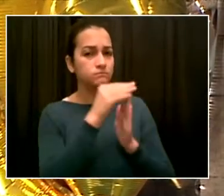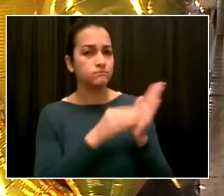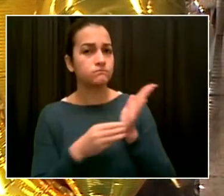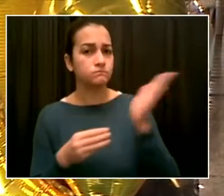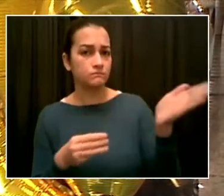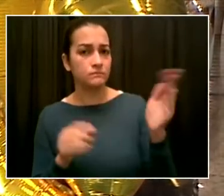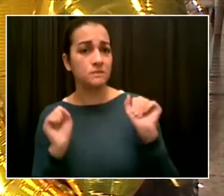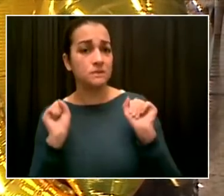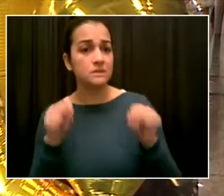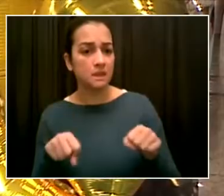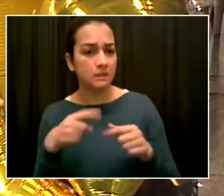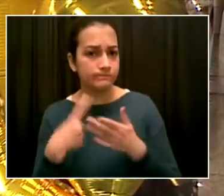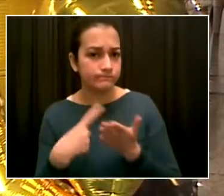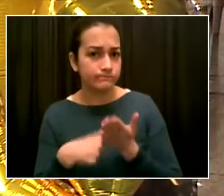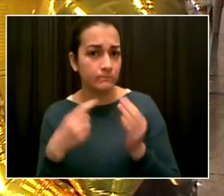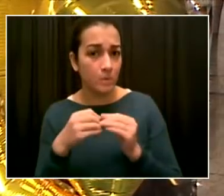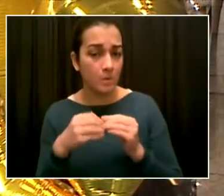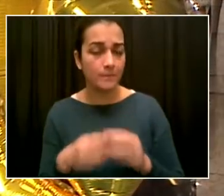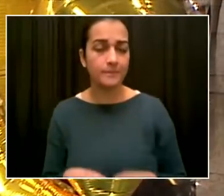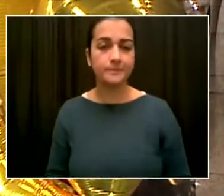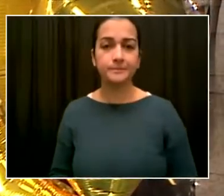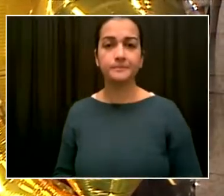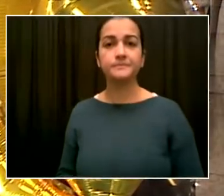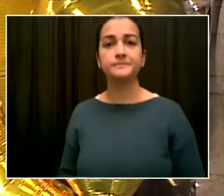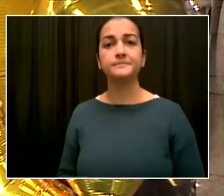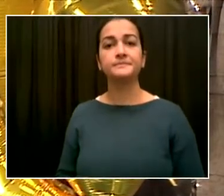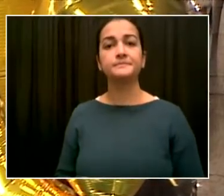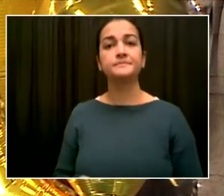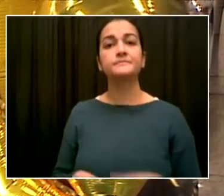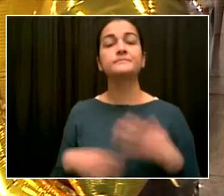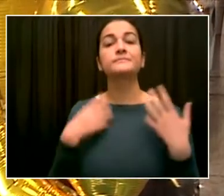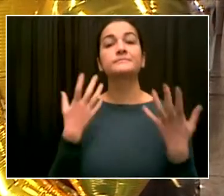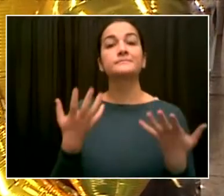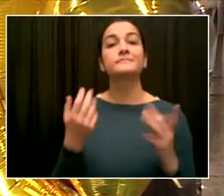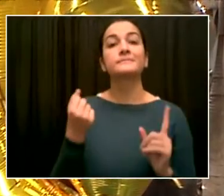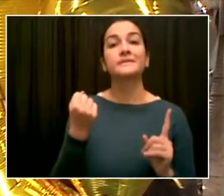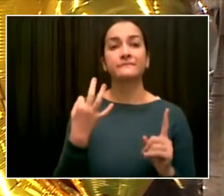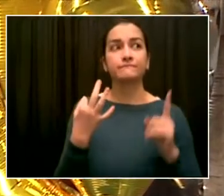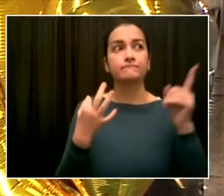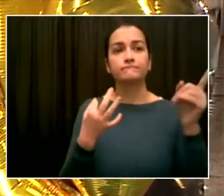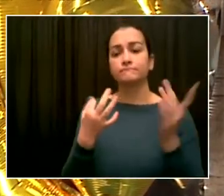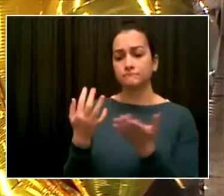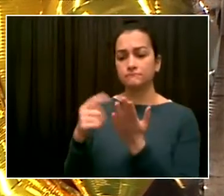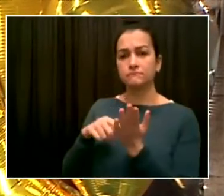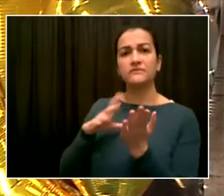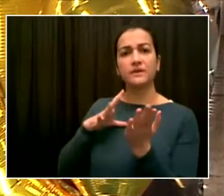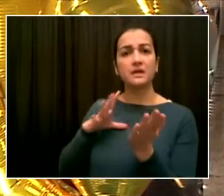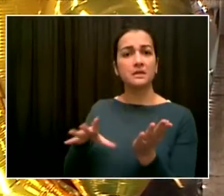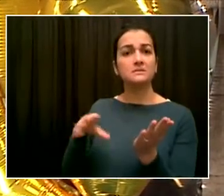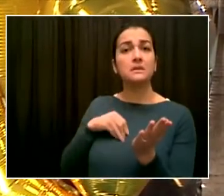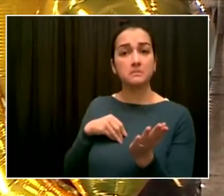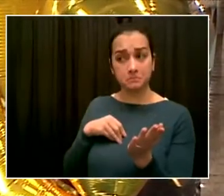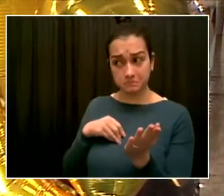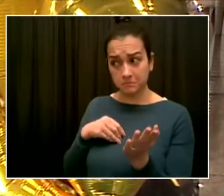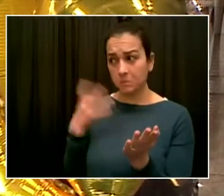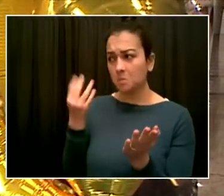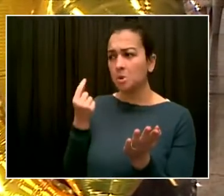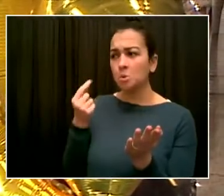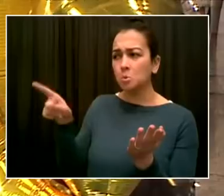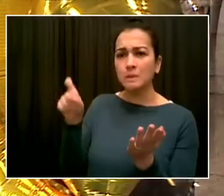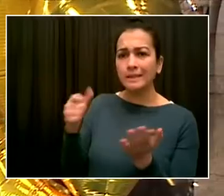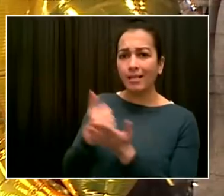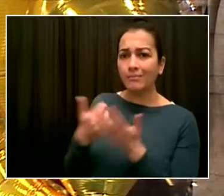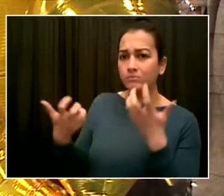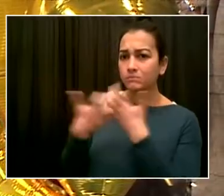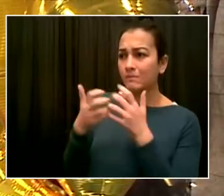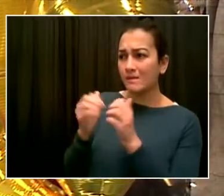the decision ultimately, if someone gets the accommodation, get the accommodation. But if someone